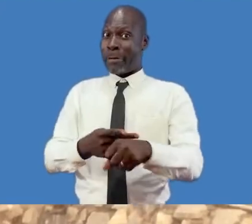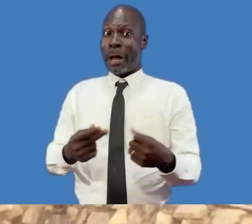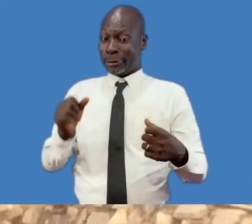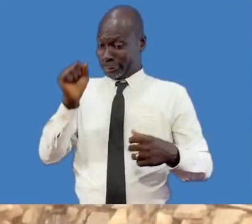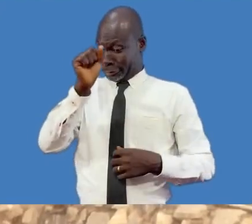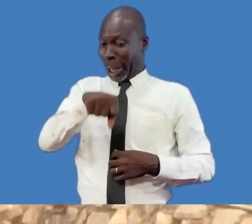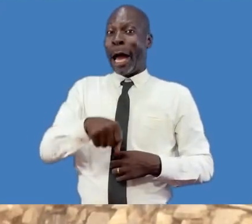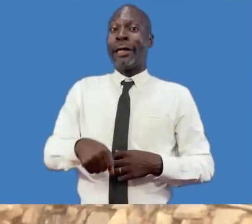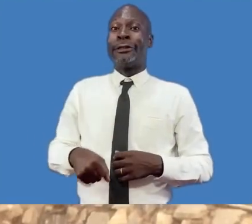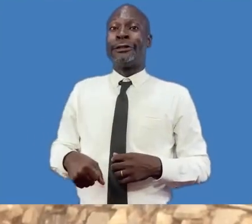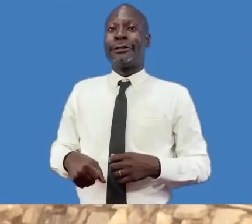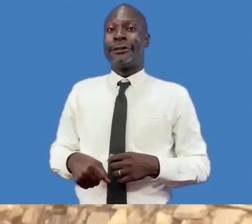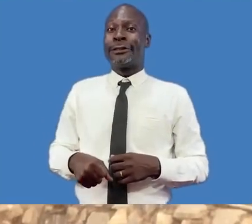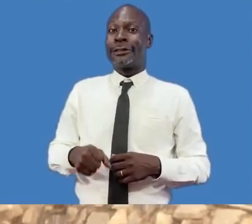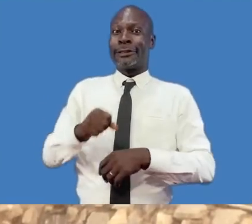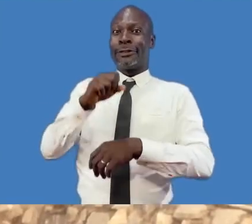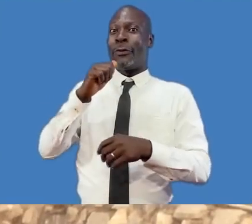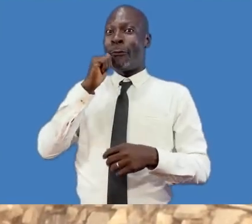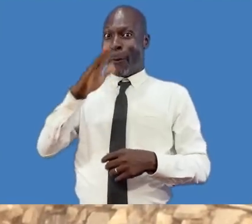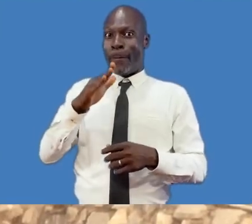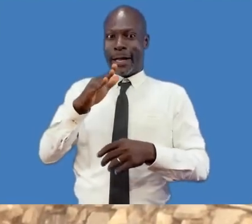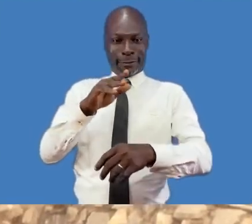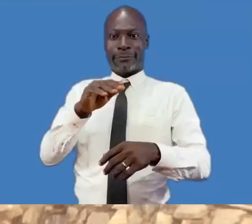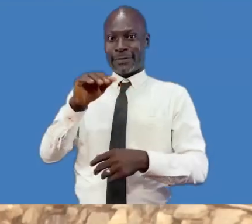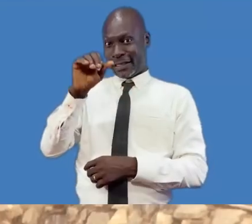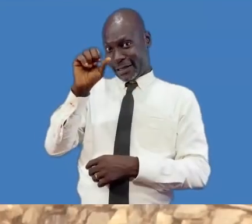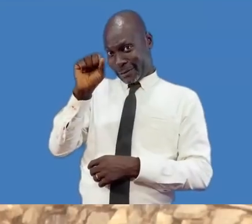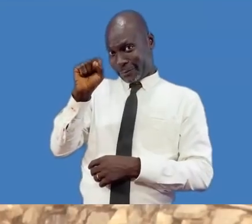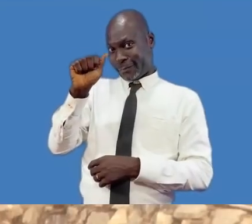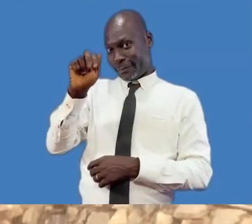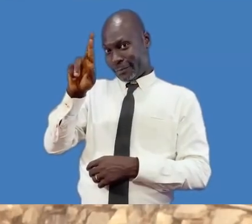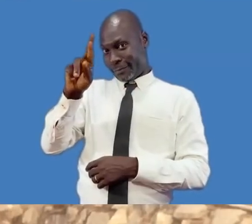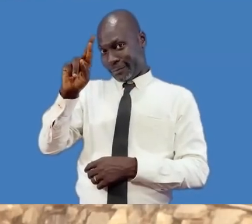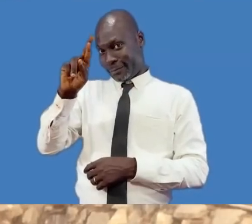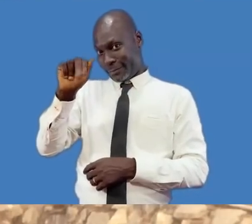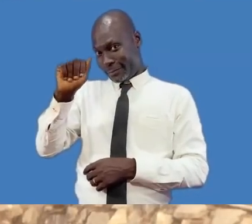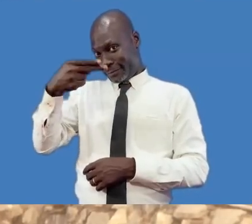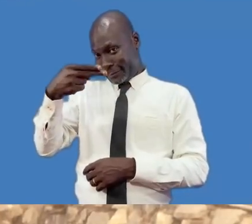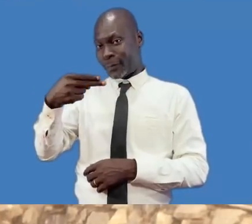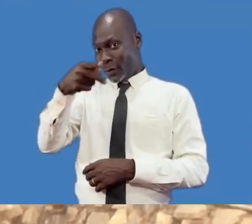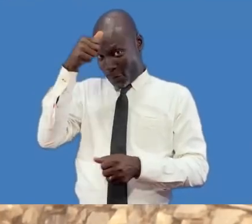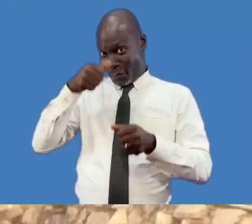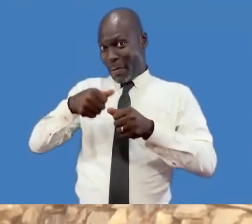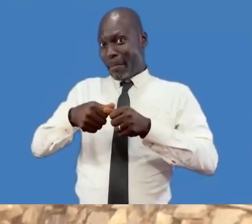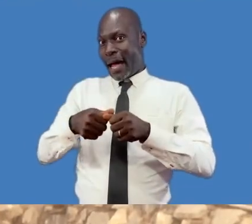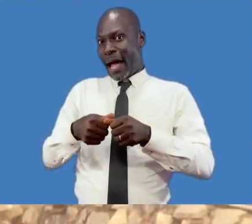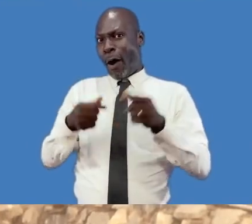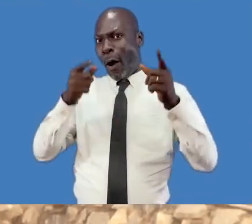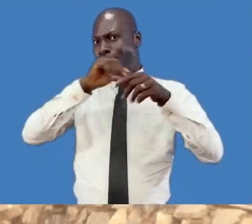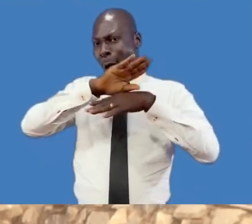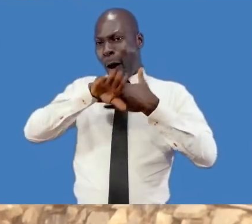atro enti sara ebra na emri nyina apa ho a ade da so biara ani wiase